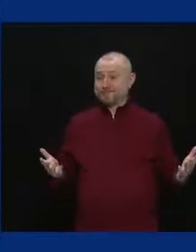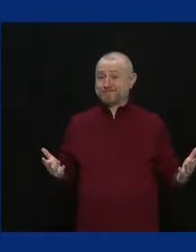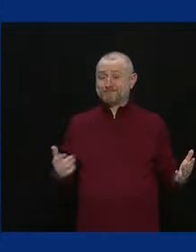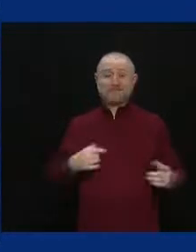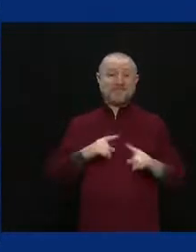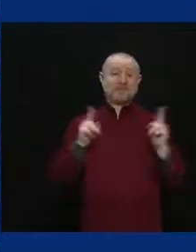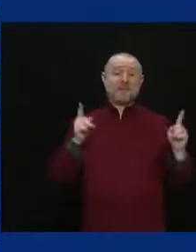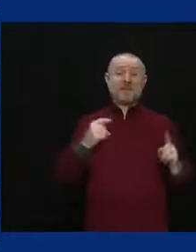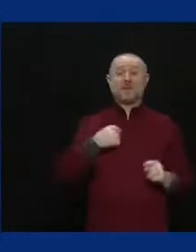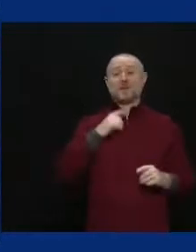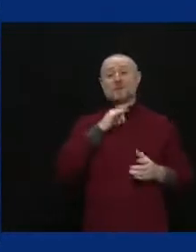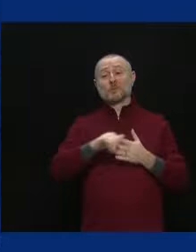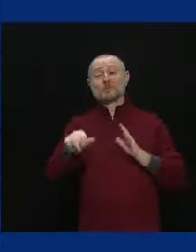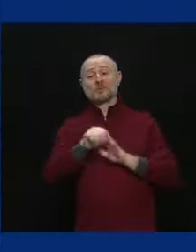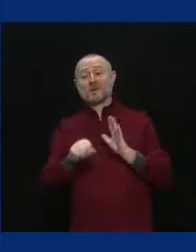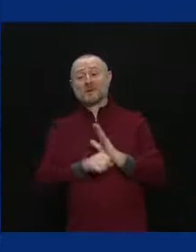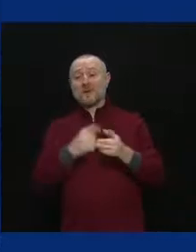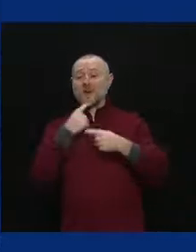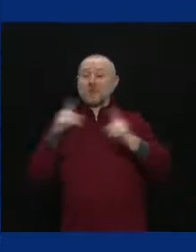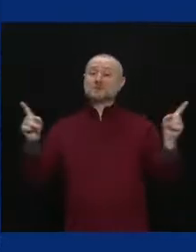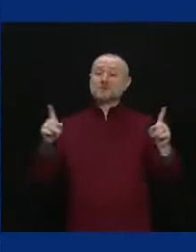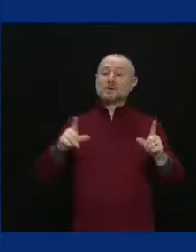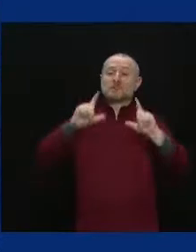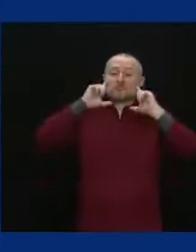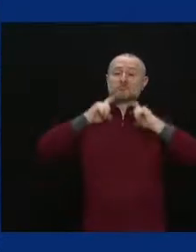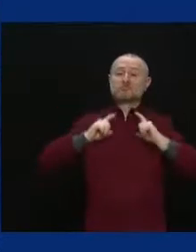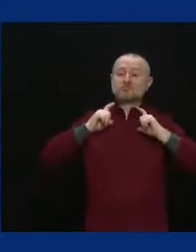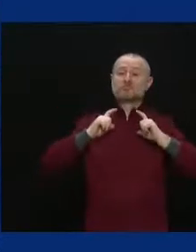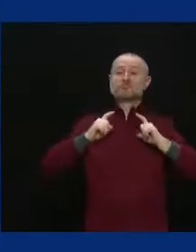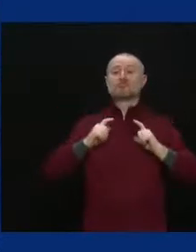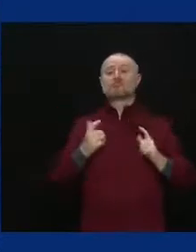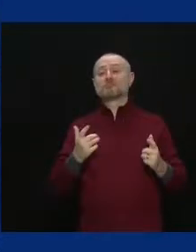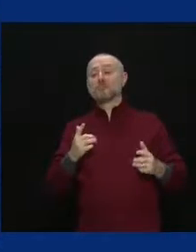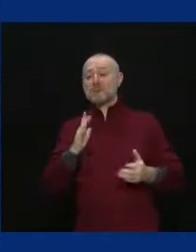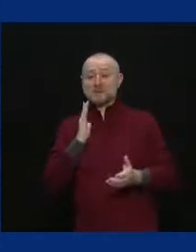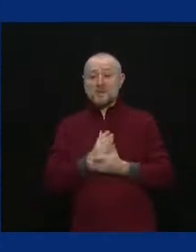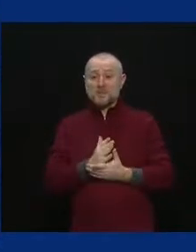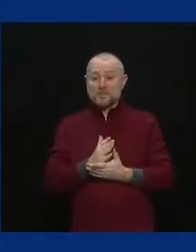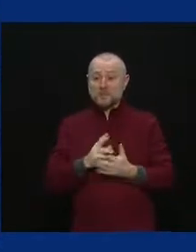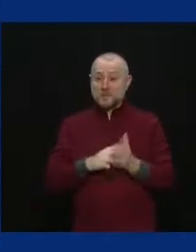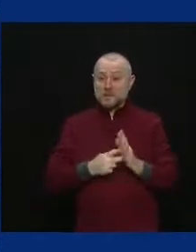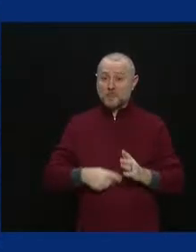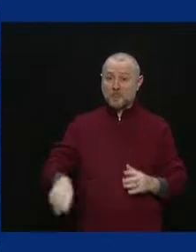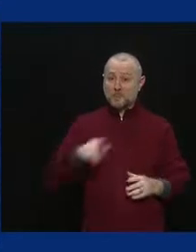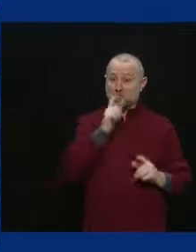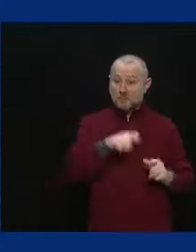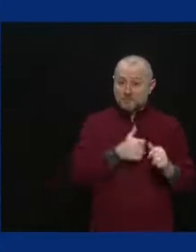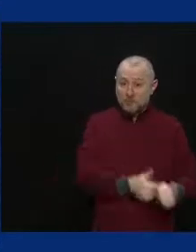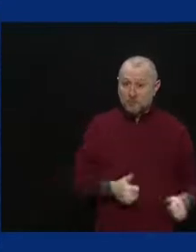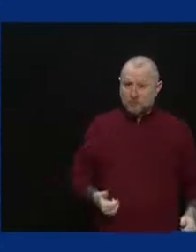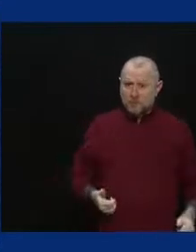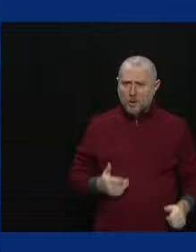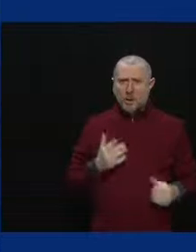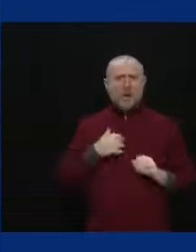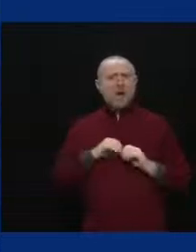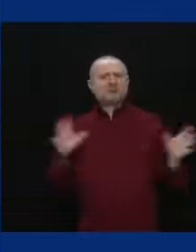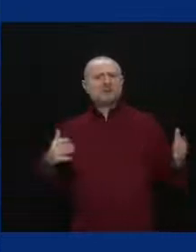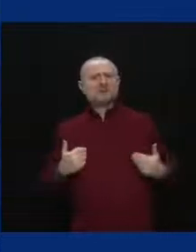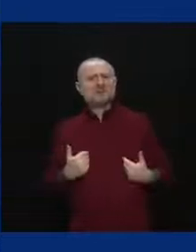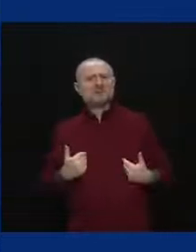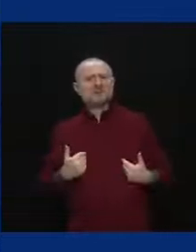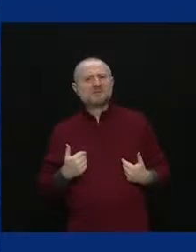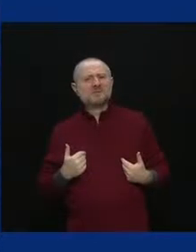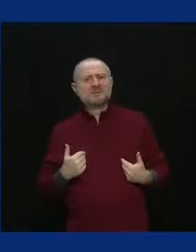state requirements lapse, everybody cannot follow them any longer. So there we go. And with